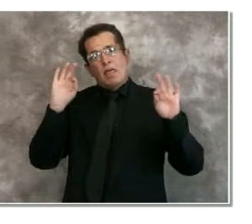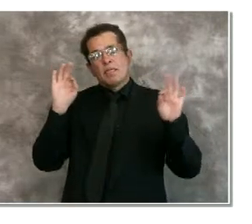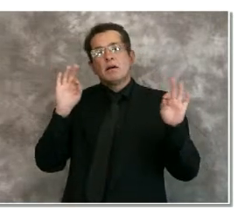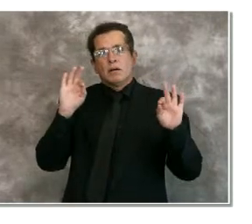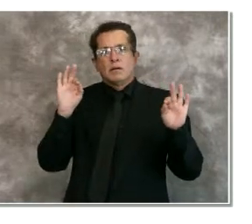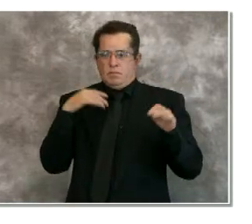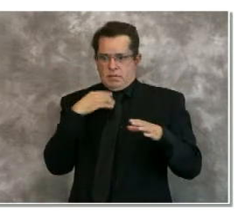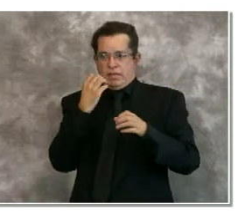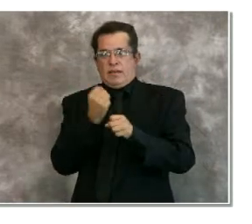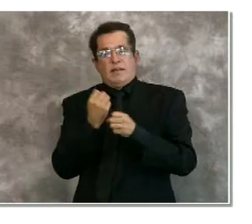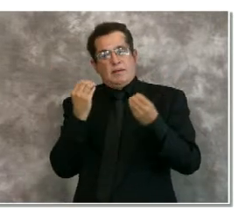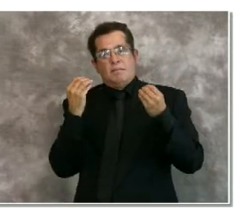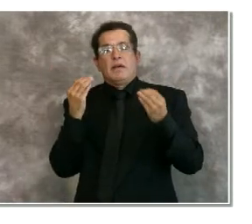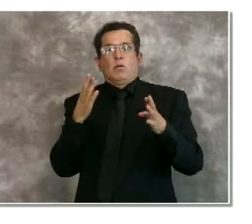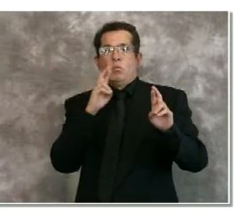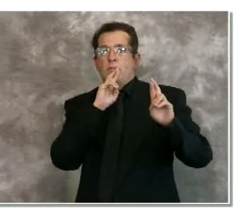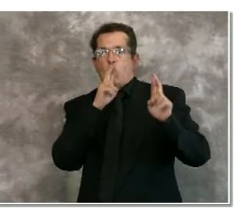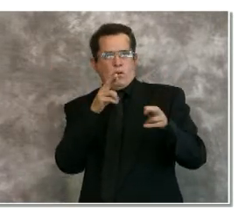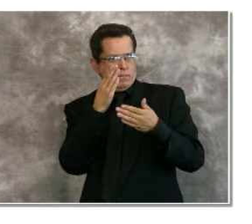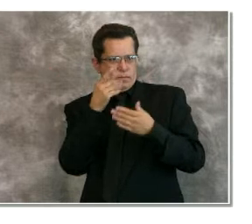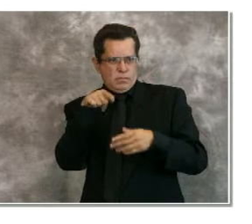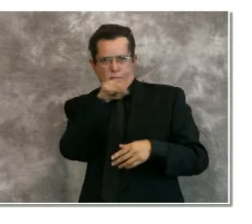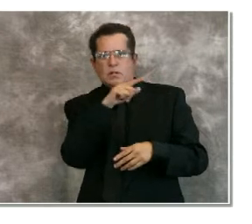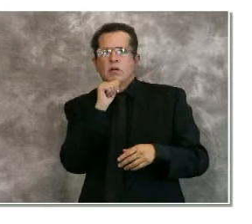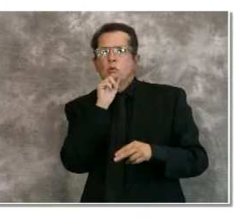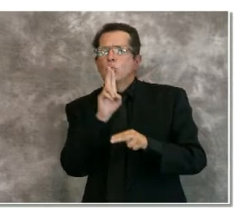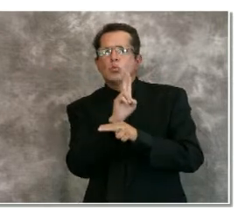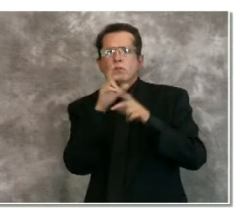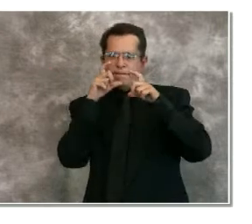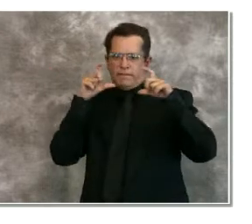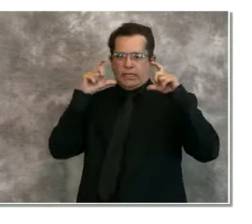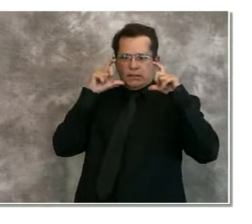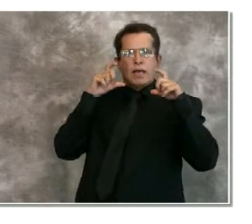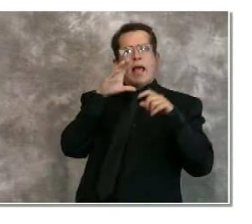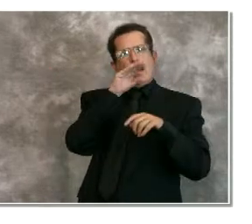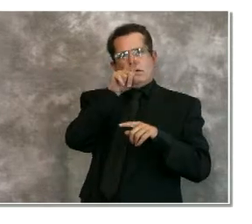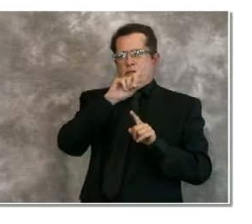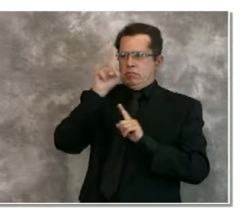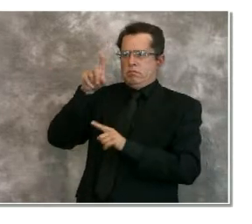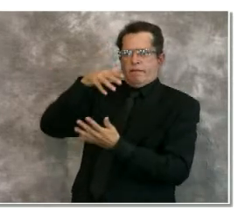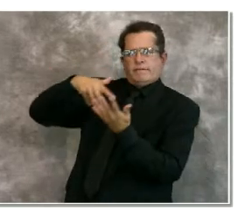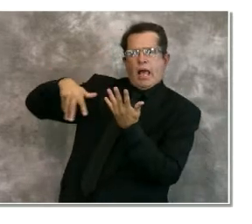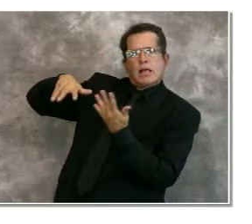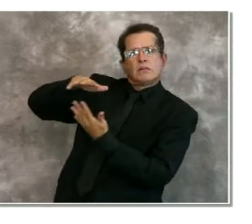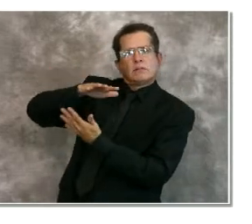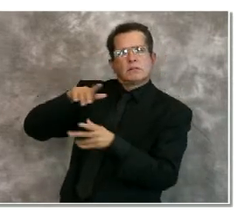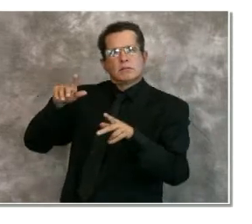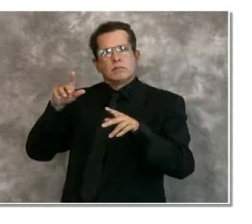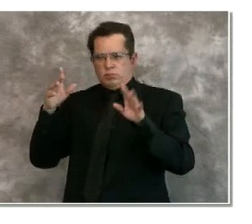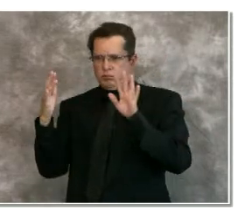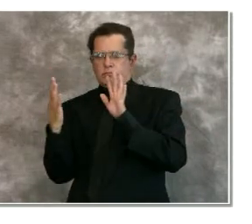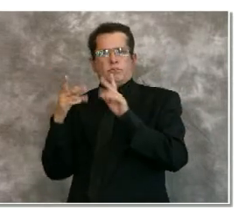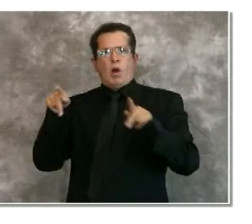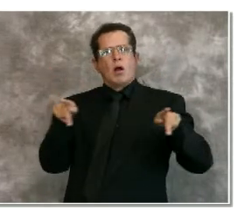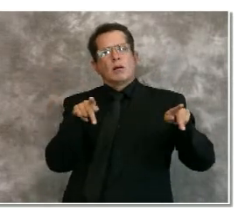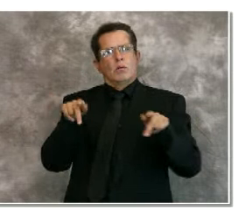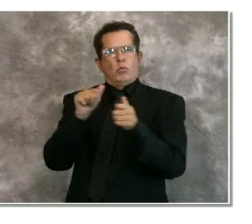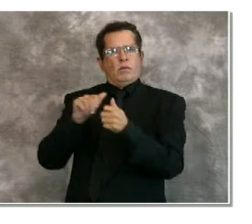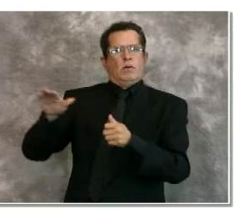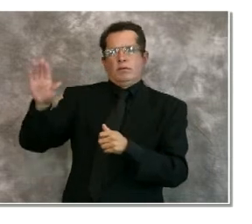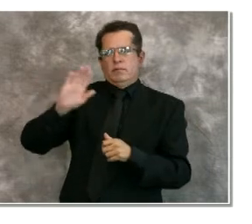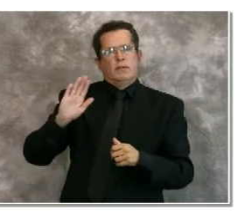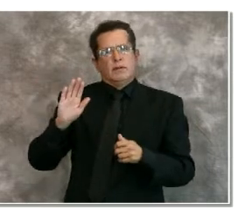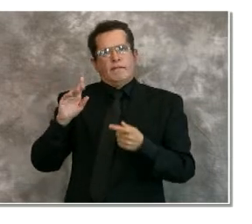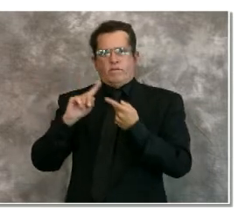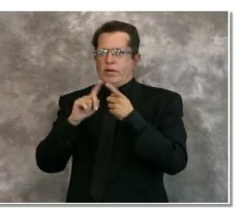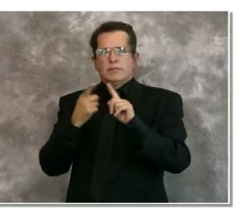numerous reports of people not wearing facial coverings and gathering with others. The simple matter of the